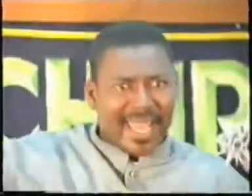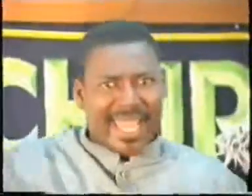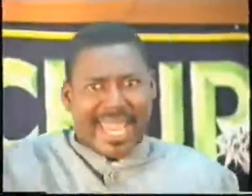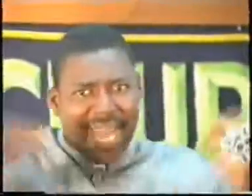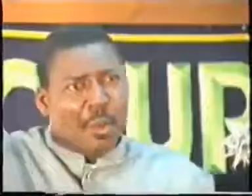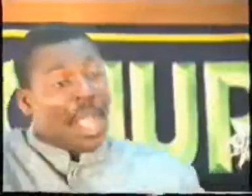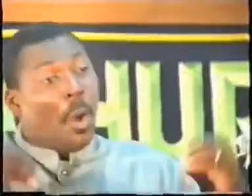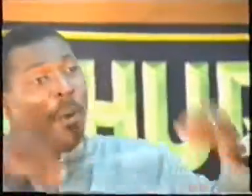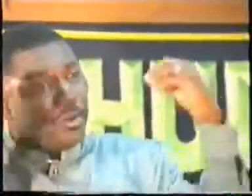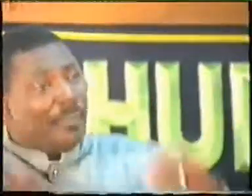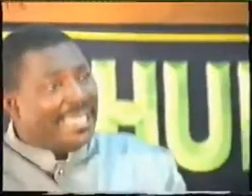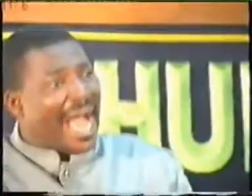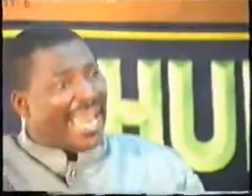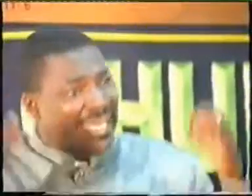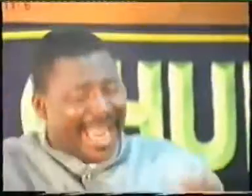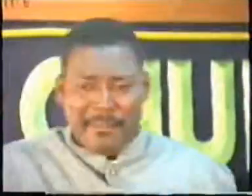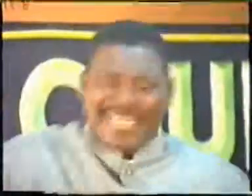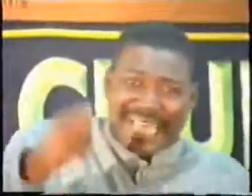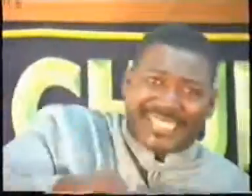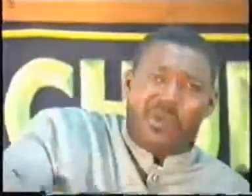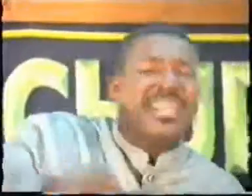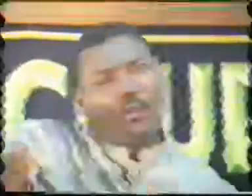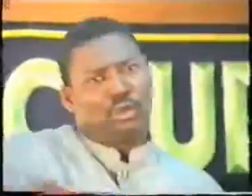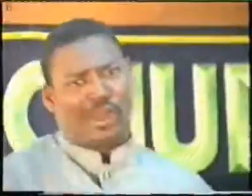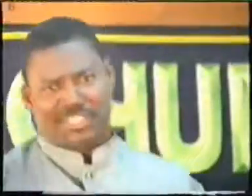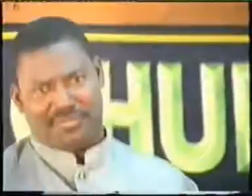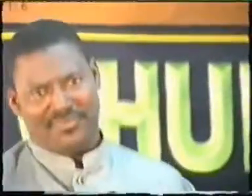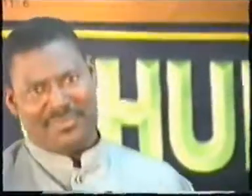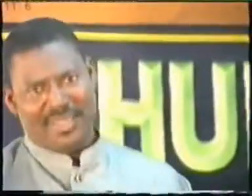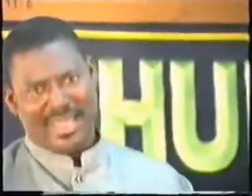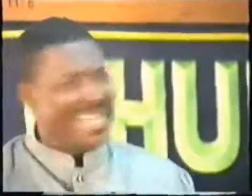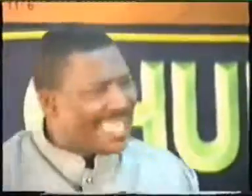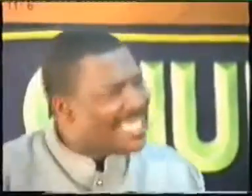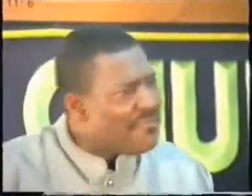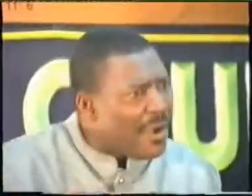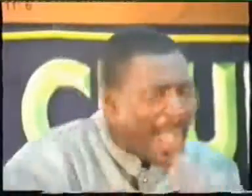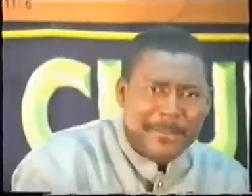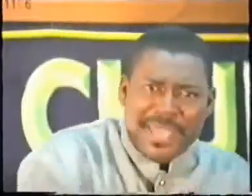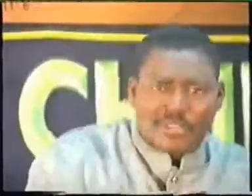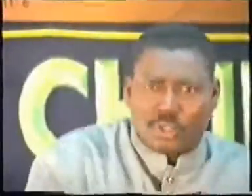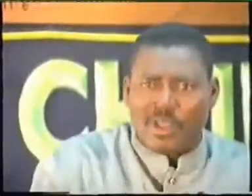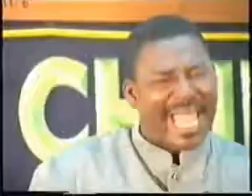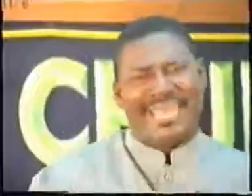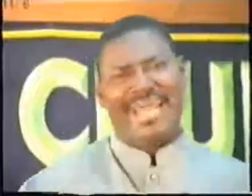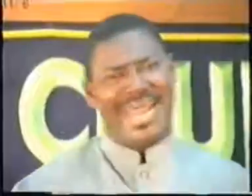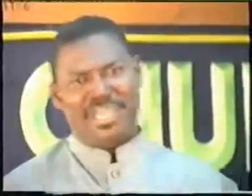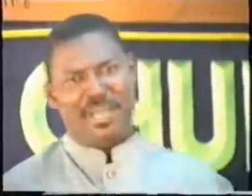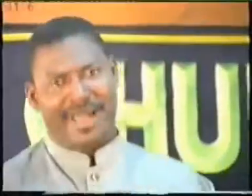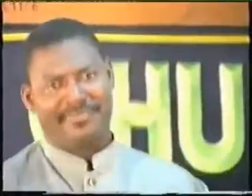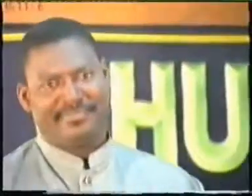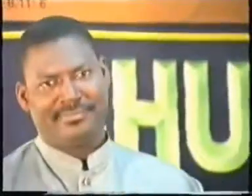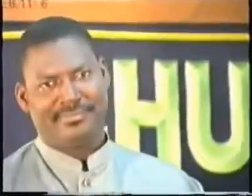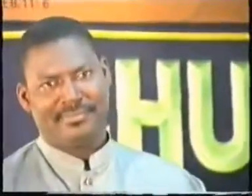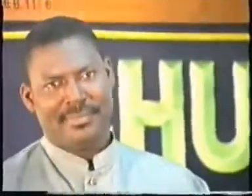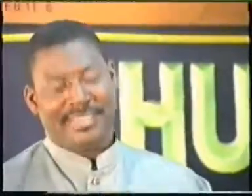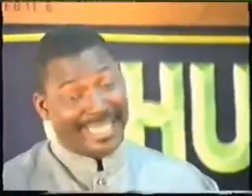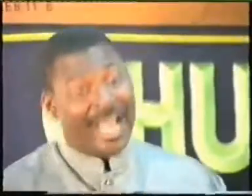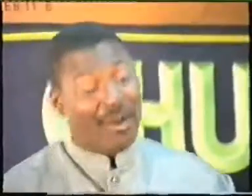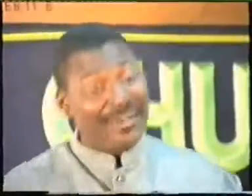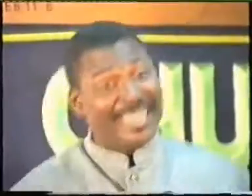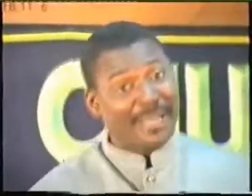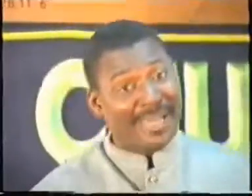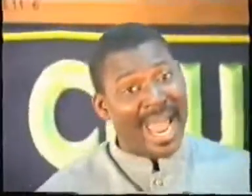se ene wo nyankopa do me dia ene be disa sika we na ekoto collection and sase e fa kwan biara so e de dada enipa.